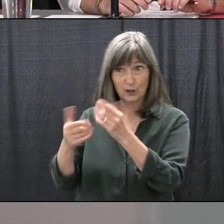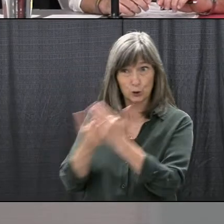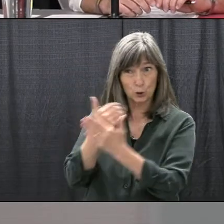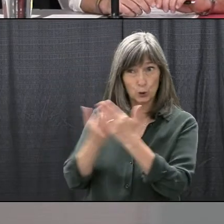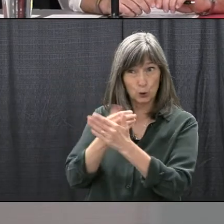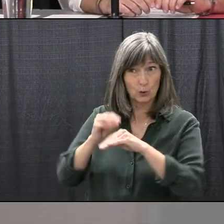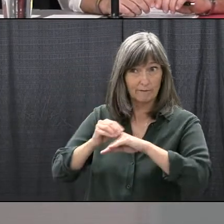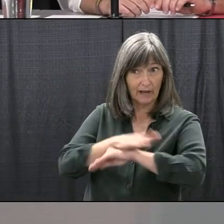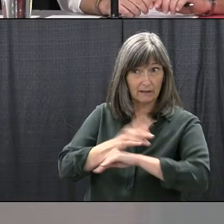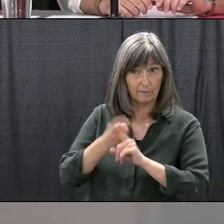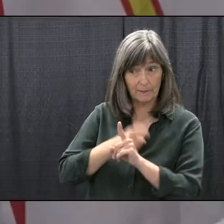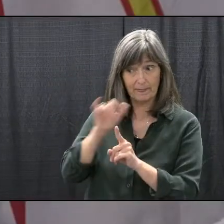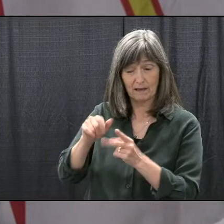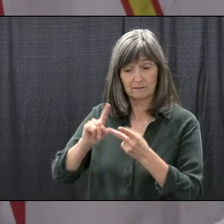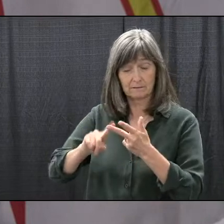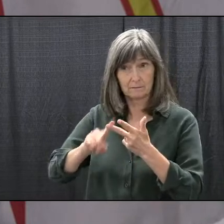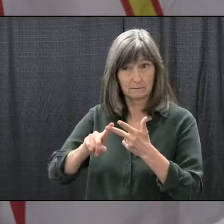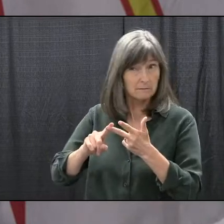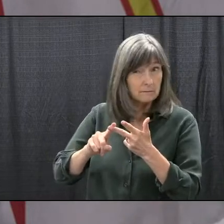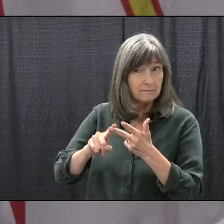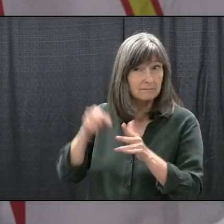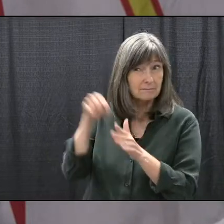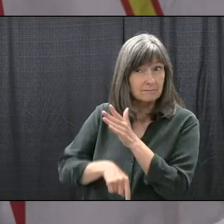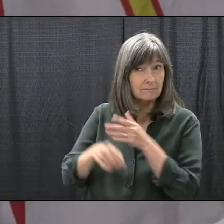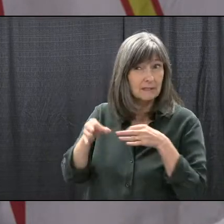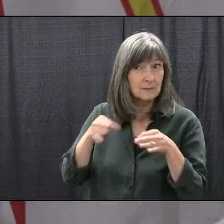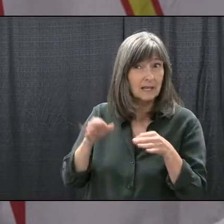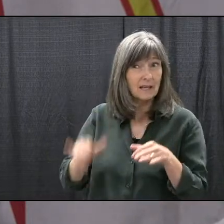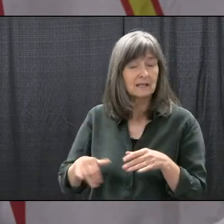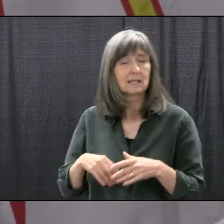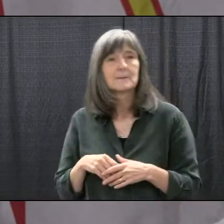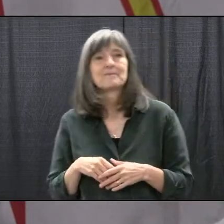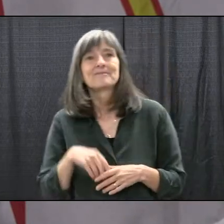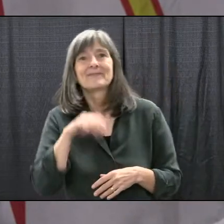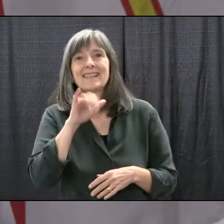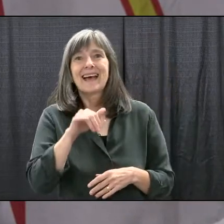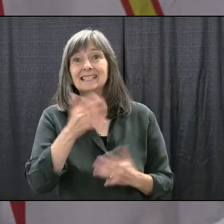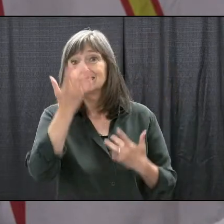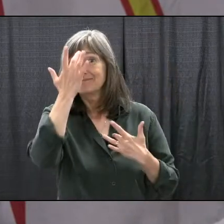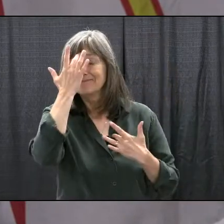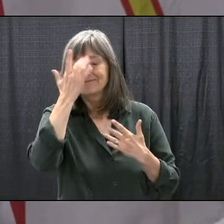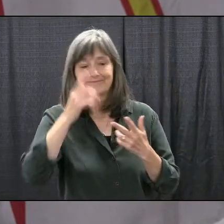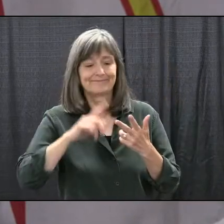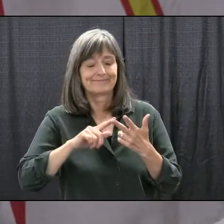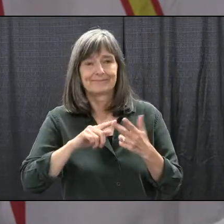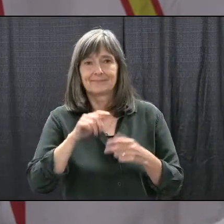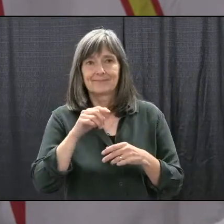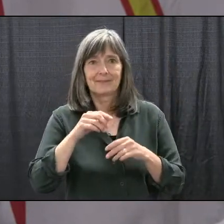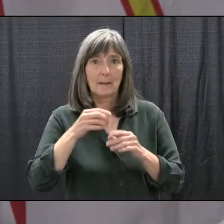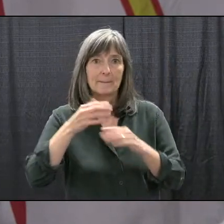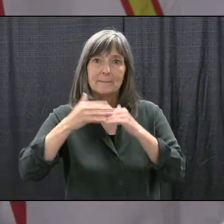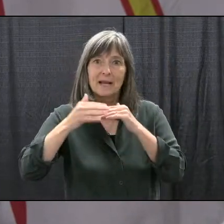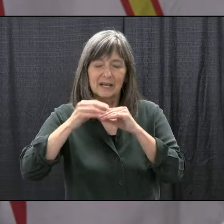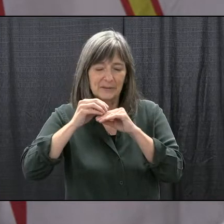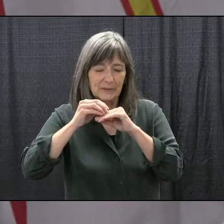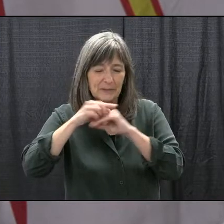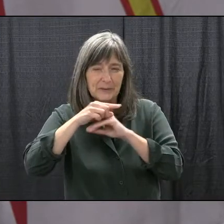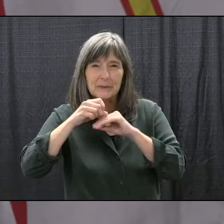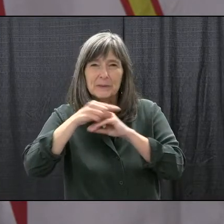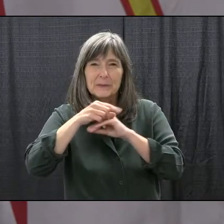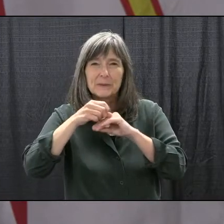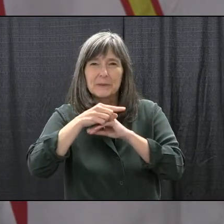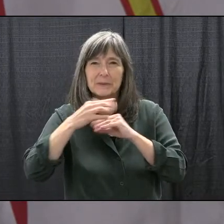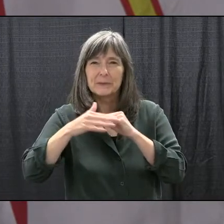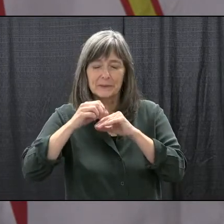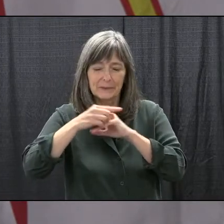prevalence? Yeah, so it's certainly a very rare side effect. It's been described in a few cases,